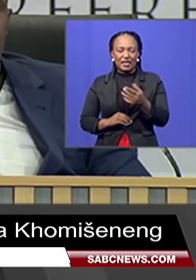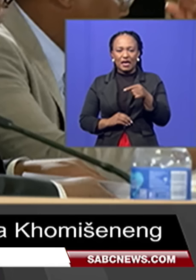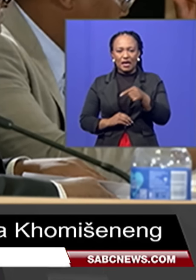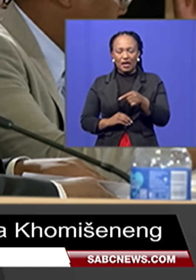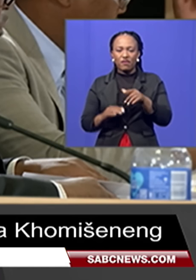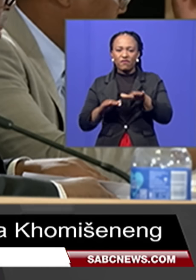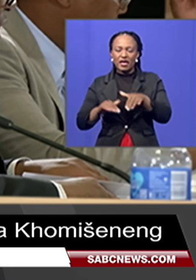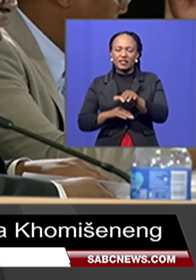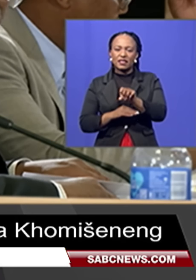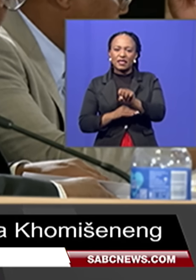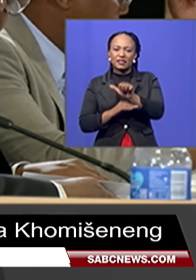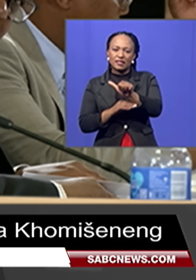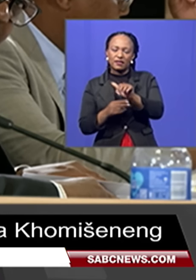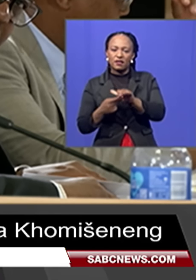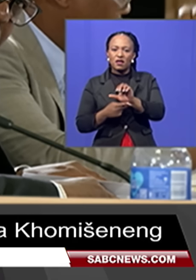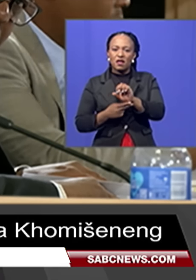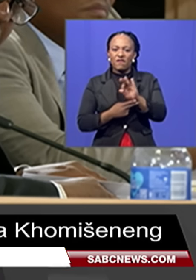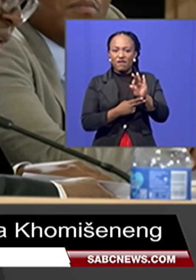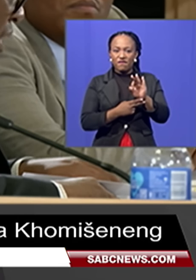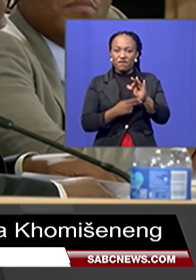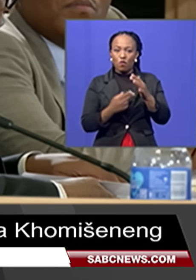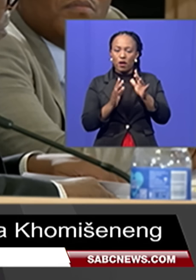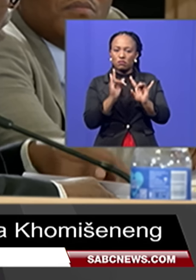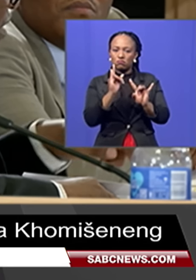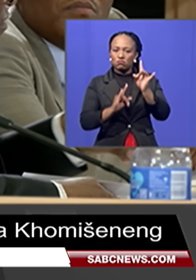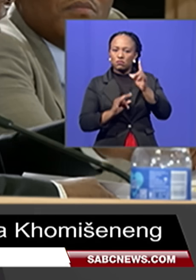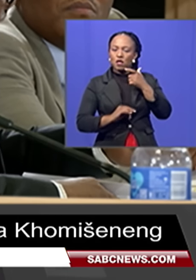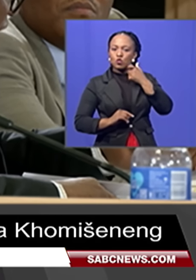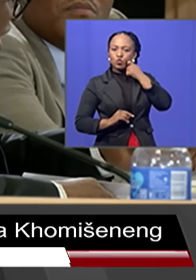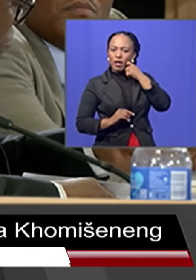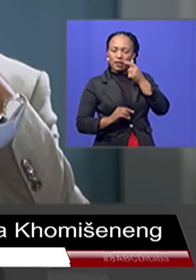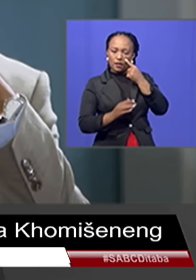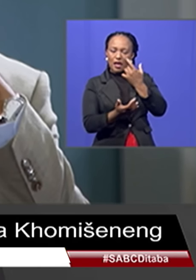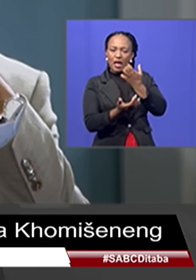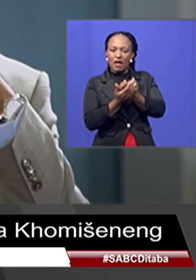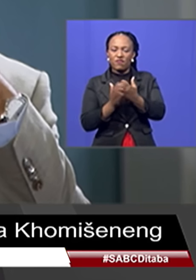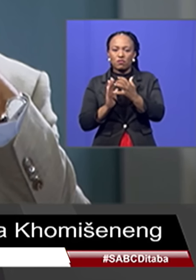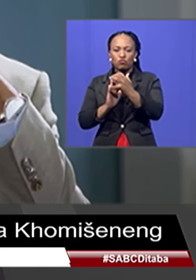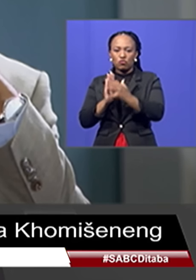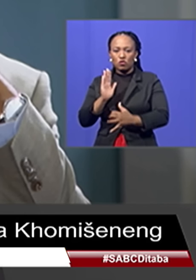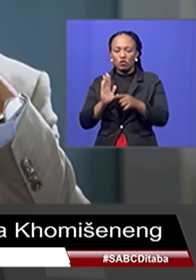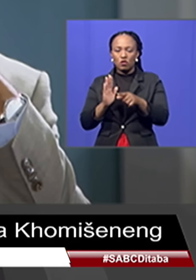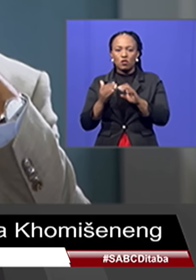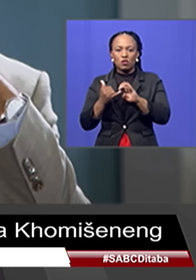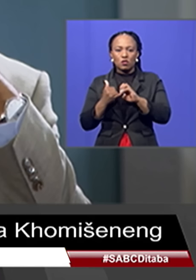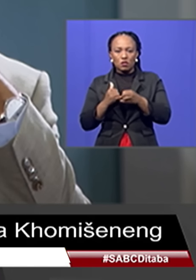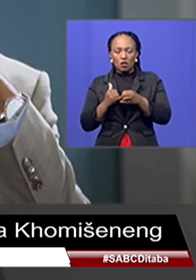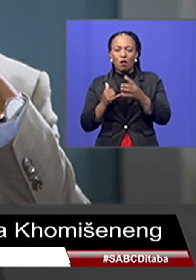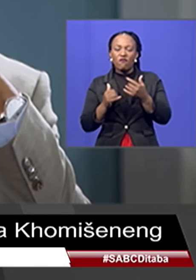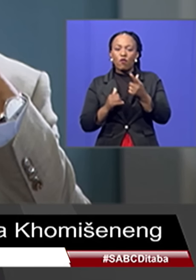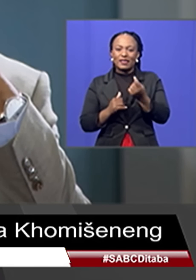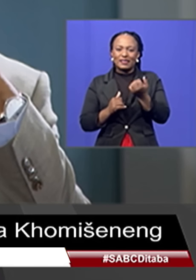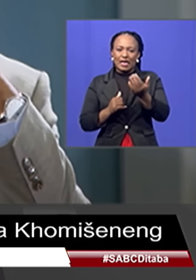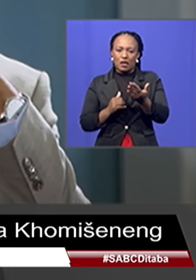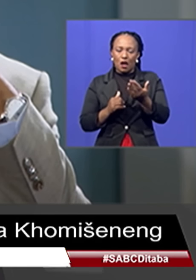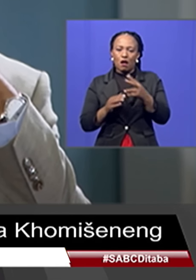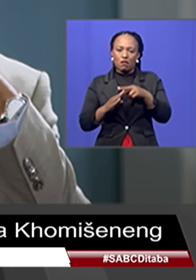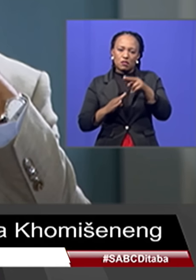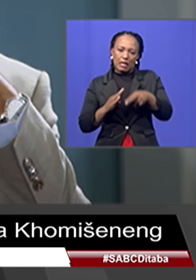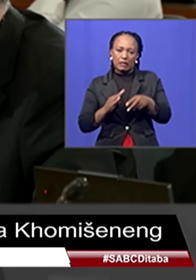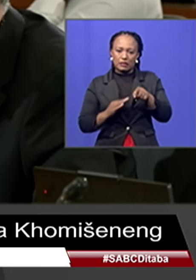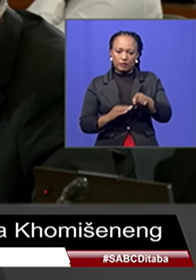Action SA le EFF ka toropong ya Tshwane ka bohlatseng bjo bo latofatšwago e le maiteko a go huetša ditlamorago tša dithendara.